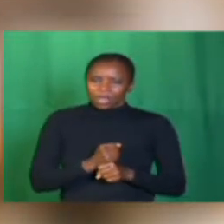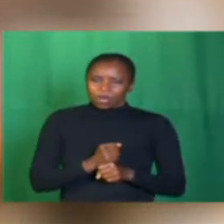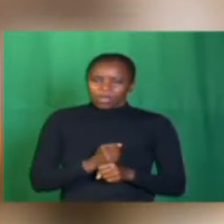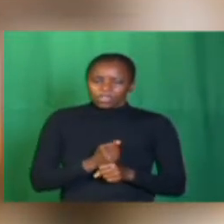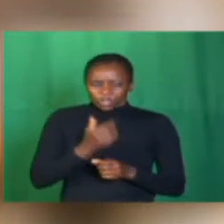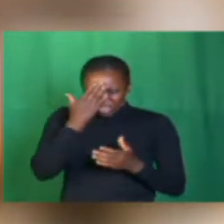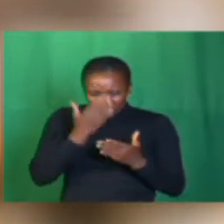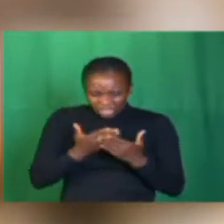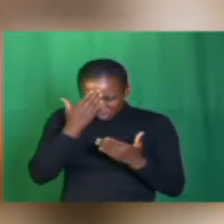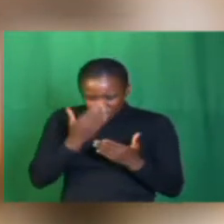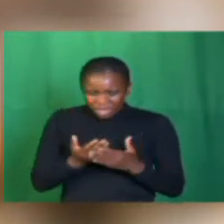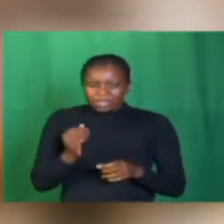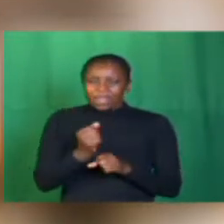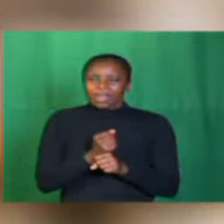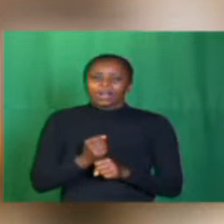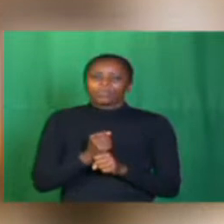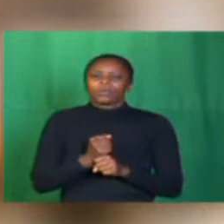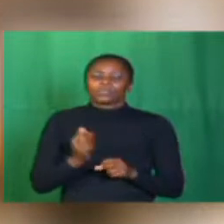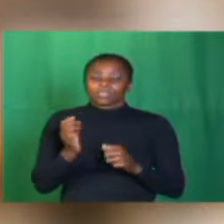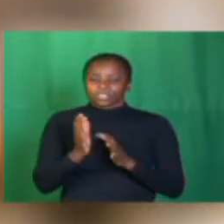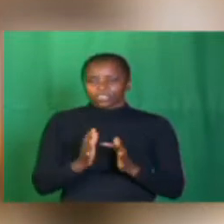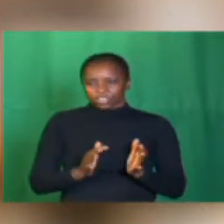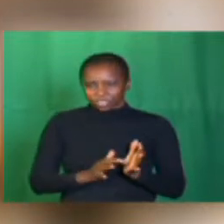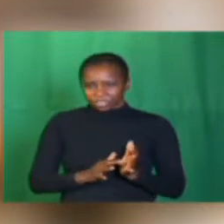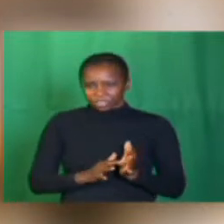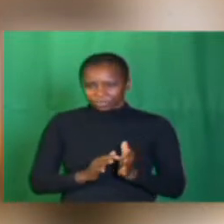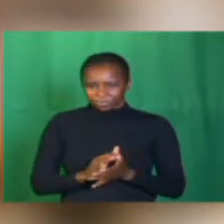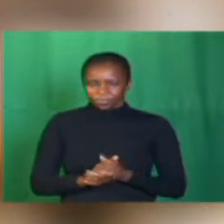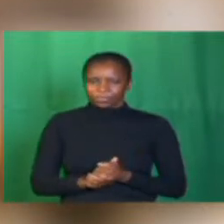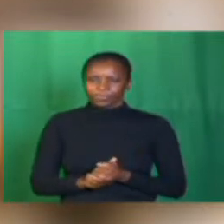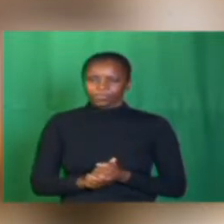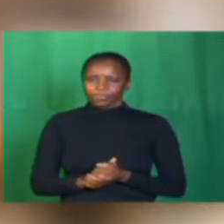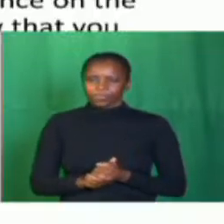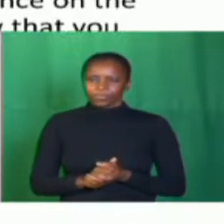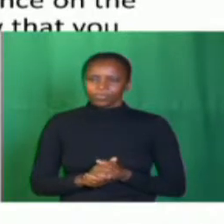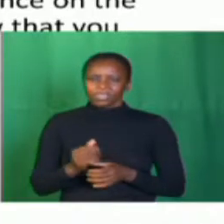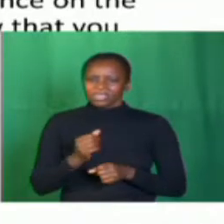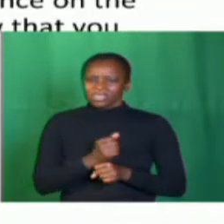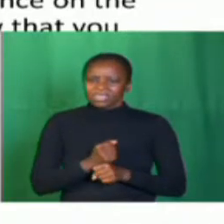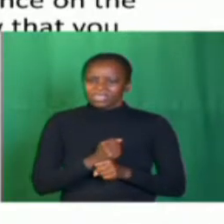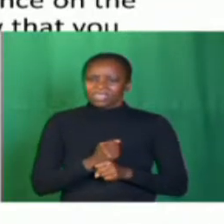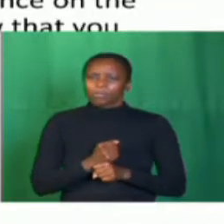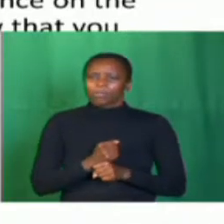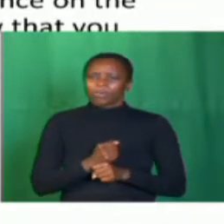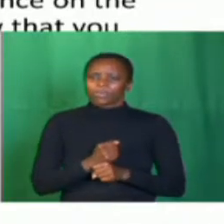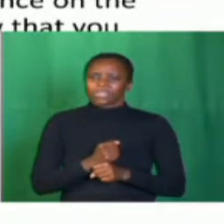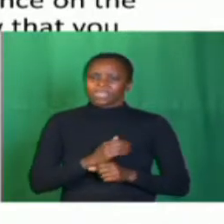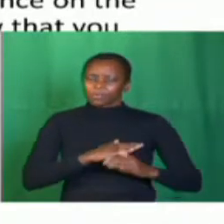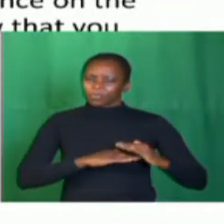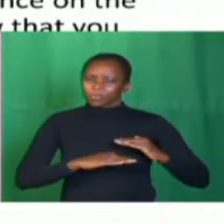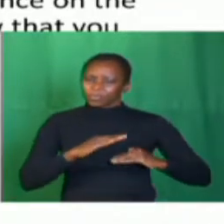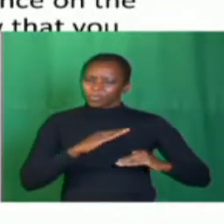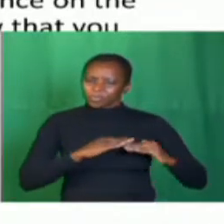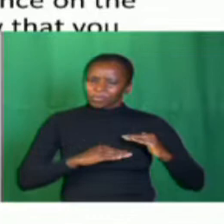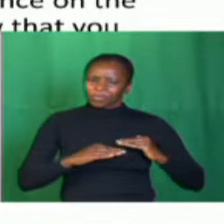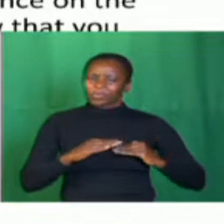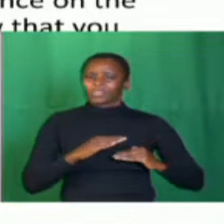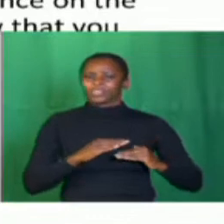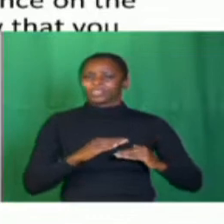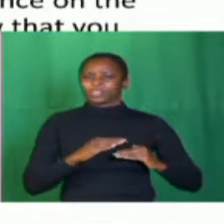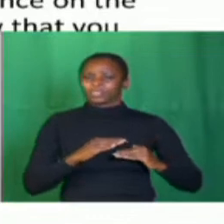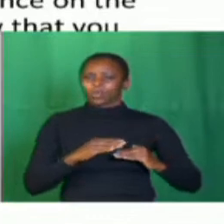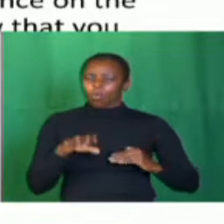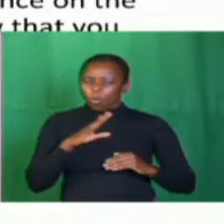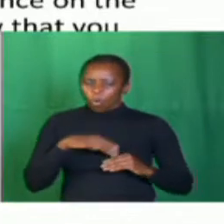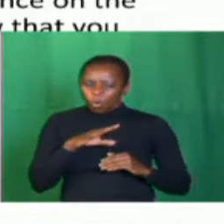you learn about Jesus Christ is just from the Passion narratives. So here you involve all the